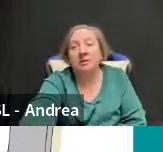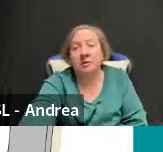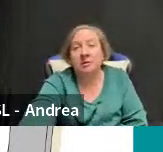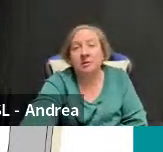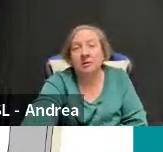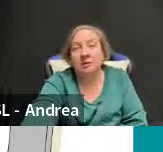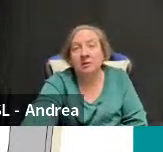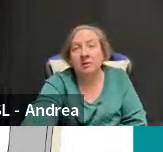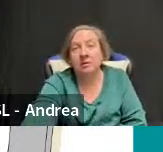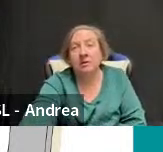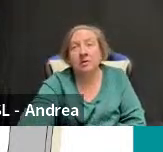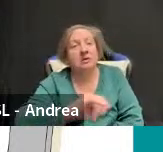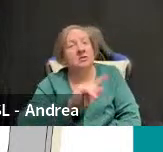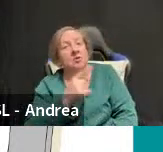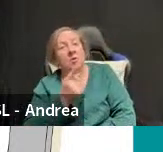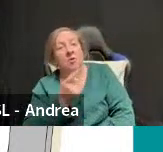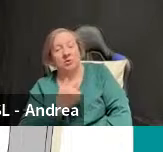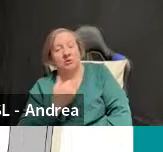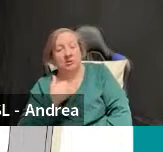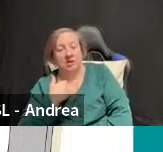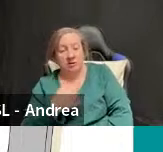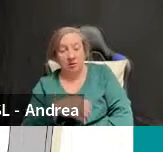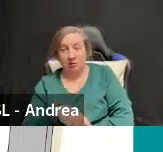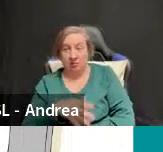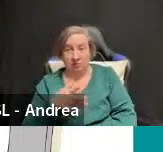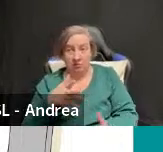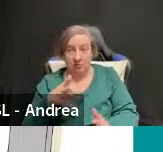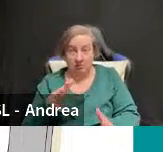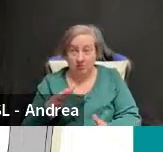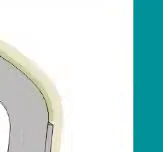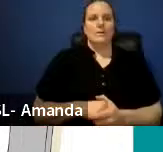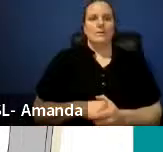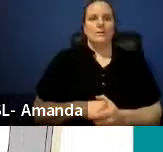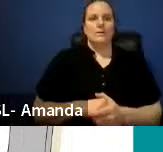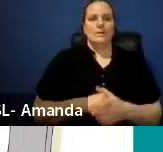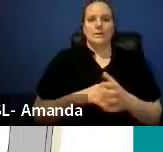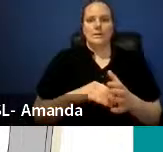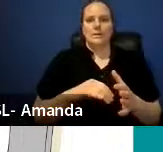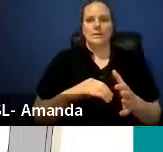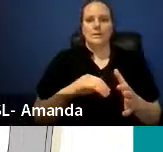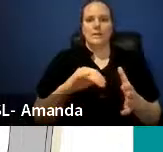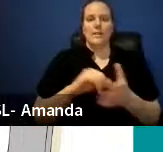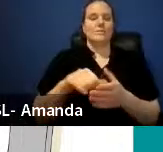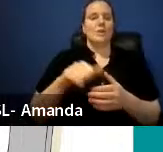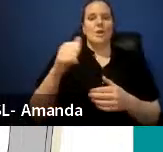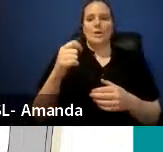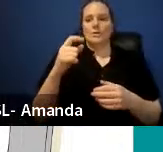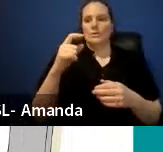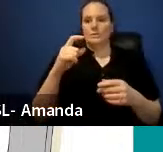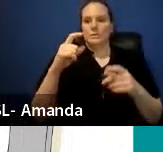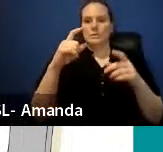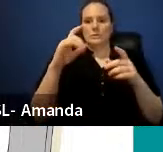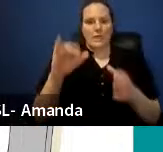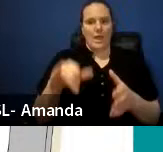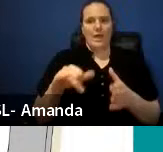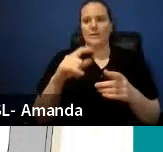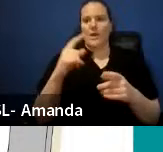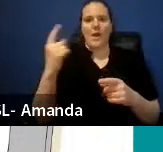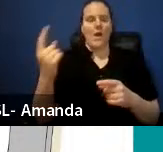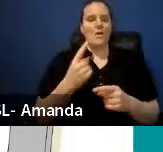It's the only question that we have right now. I know you're getting very close to the end of your Yes. slides, No, which it's is okay. terrific. No. I've